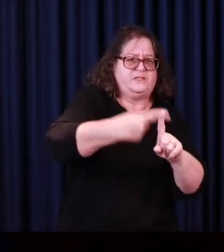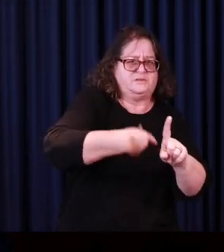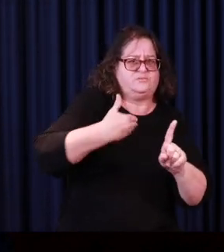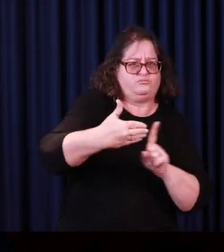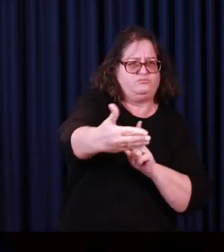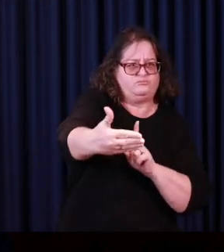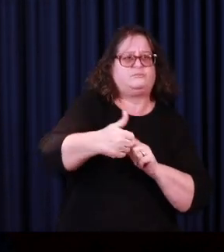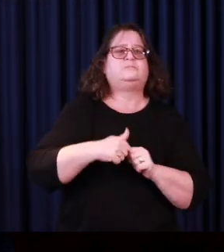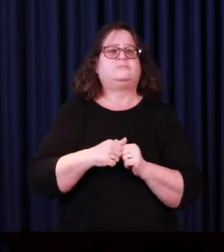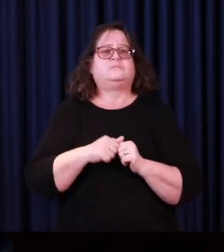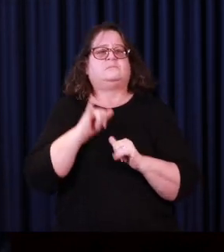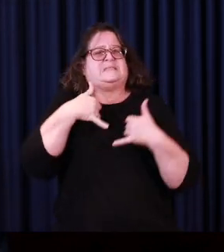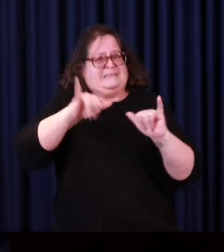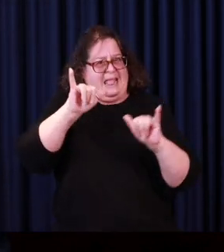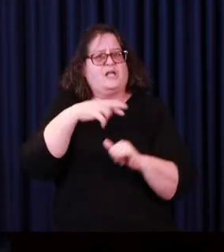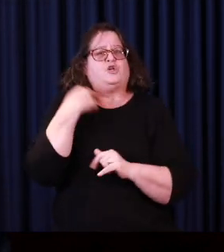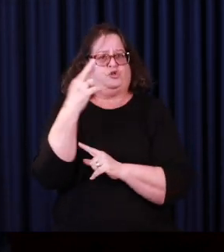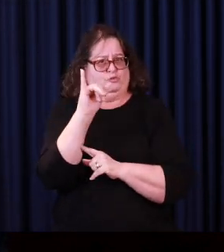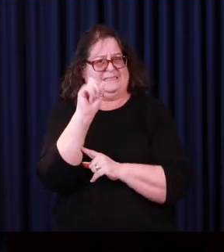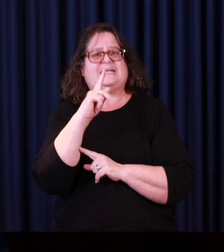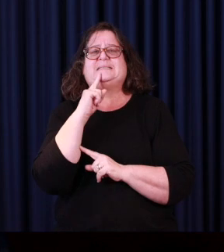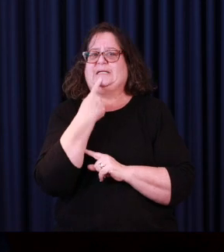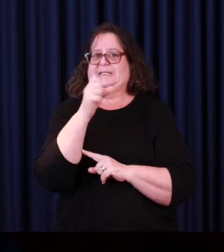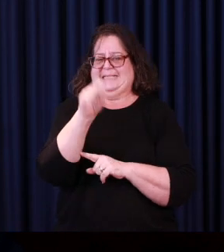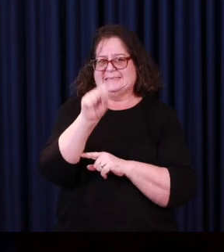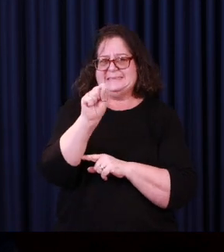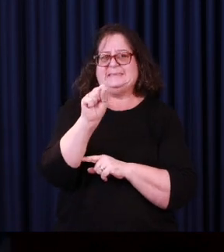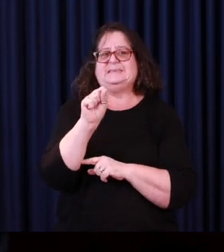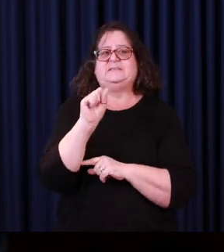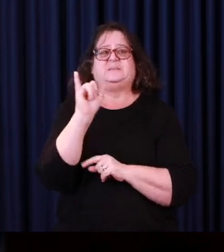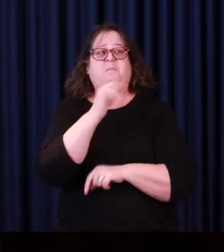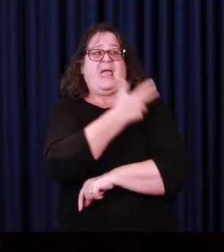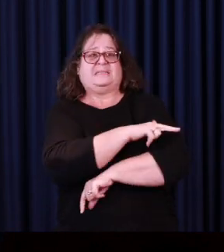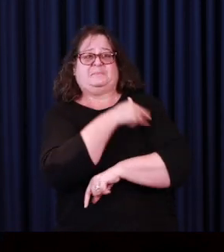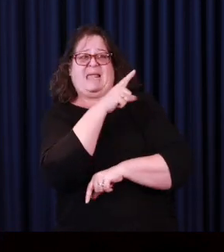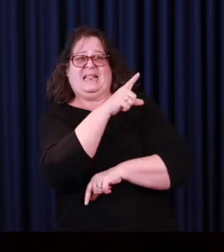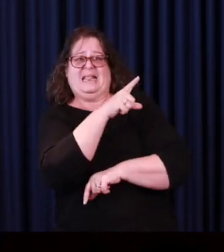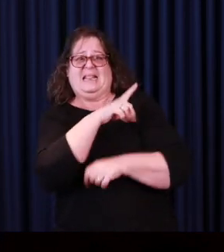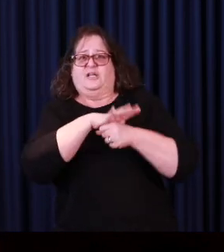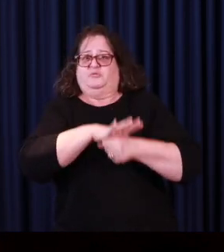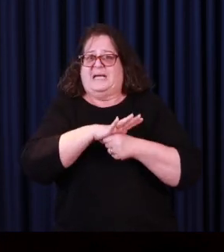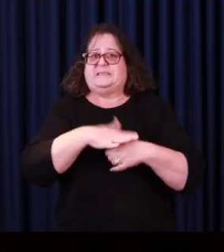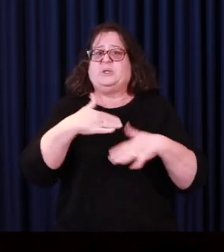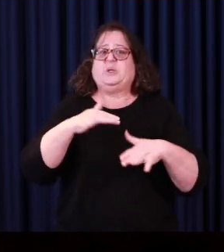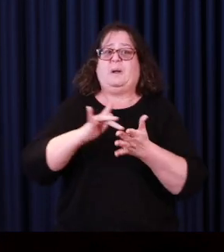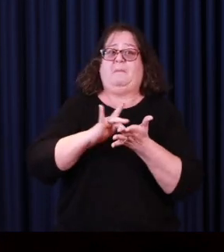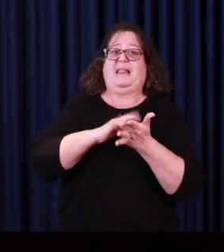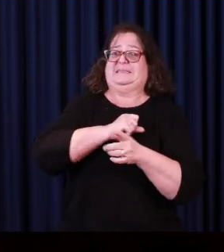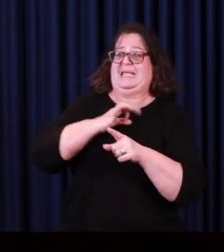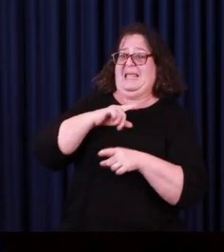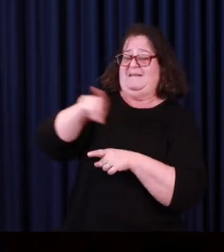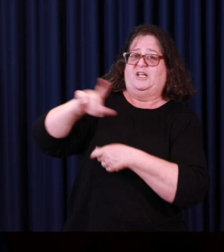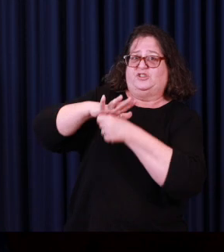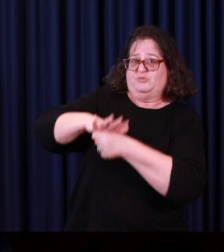still serious, and so is the pressure on our hospitals and medical personnel. Even so,